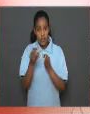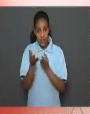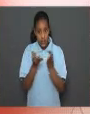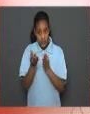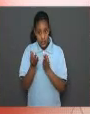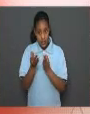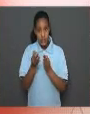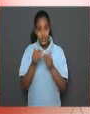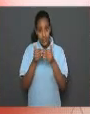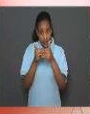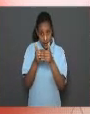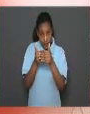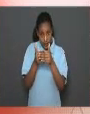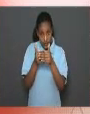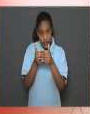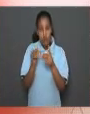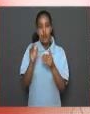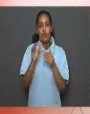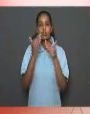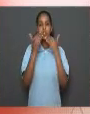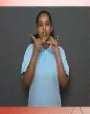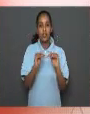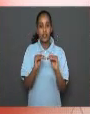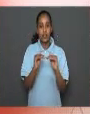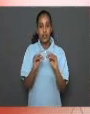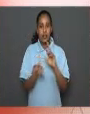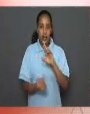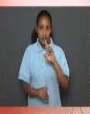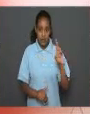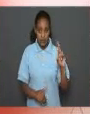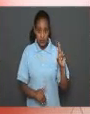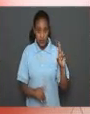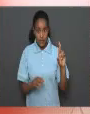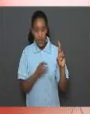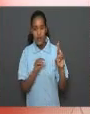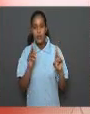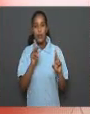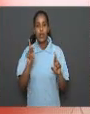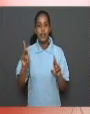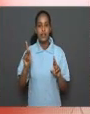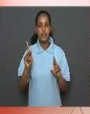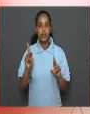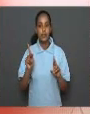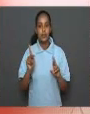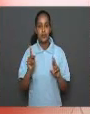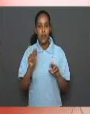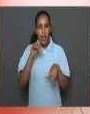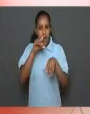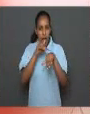the relative concentration of reactants and products